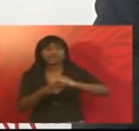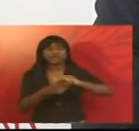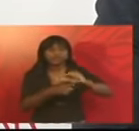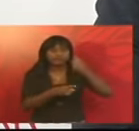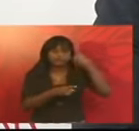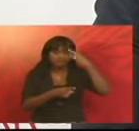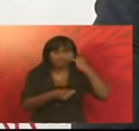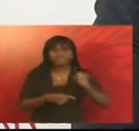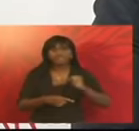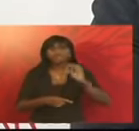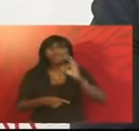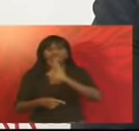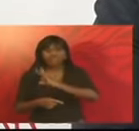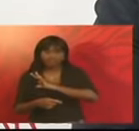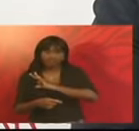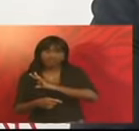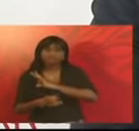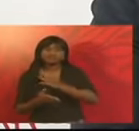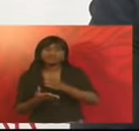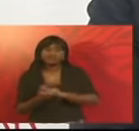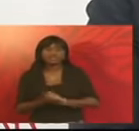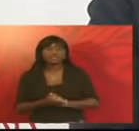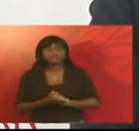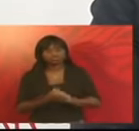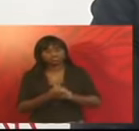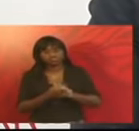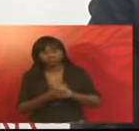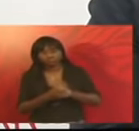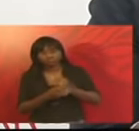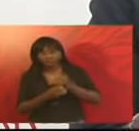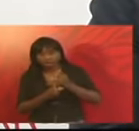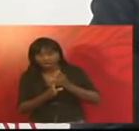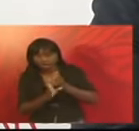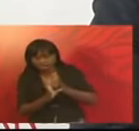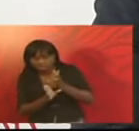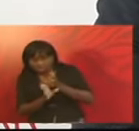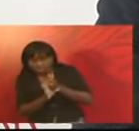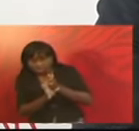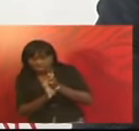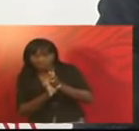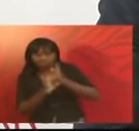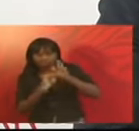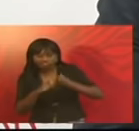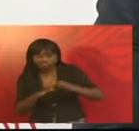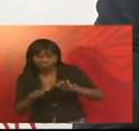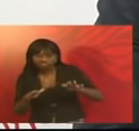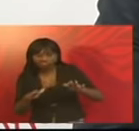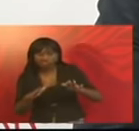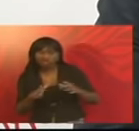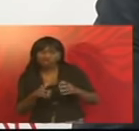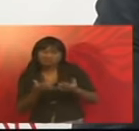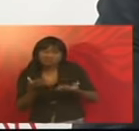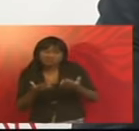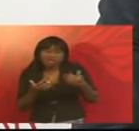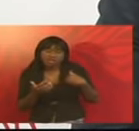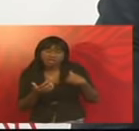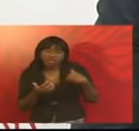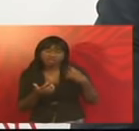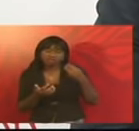staff in meeting some of those psychosocial needs to maintain the resilience in the system. But directly